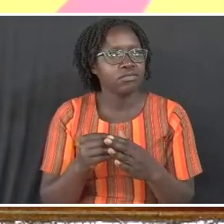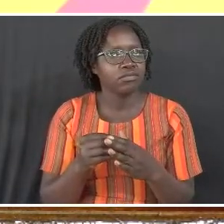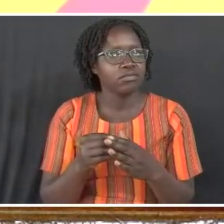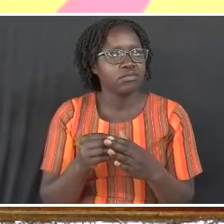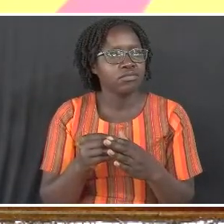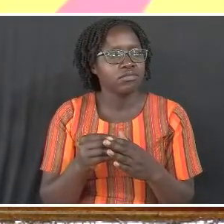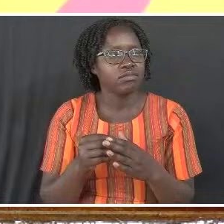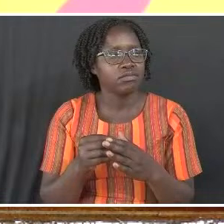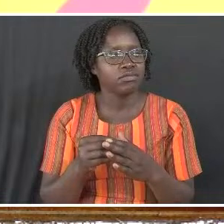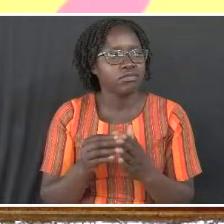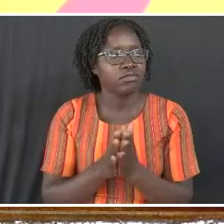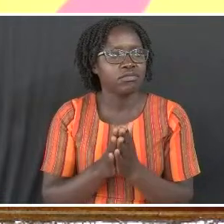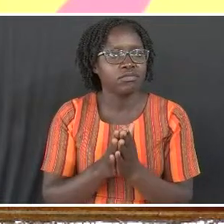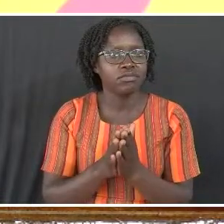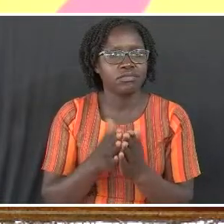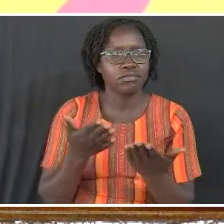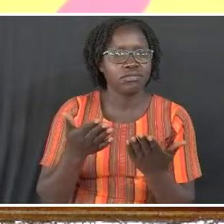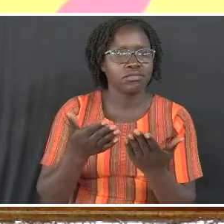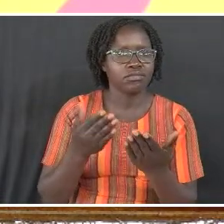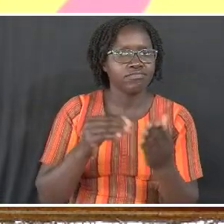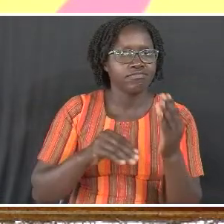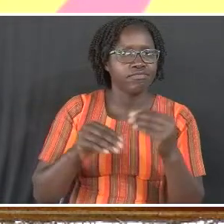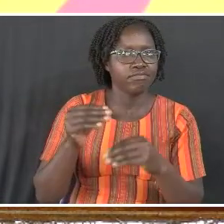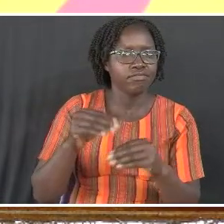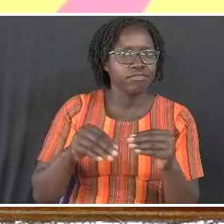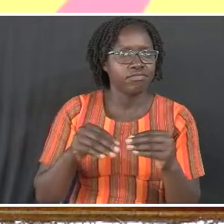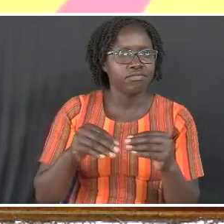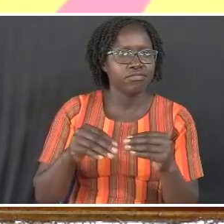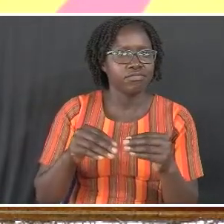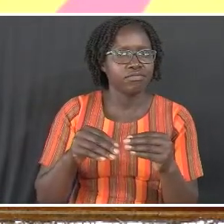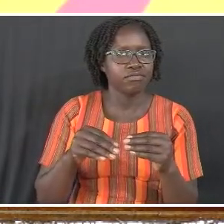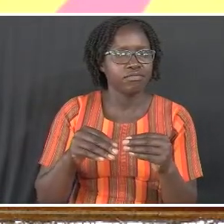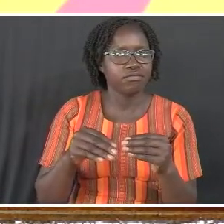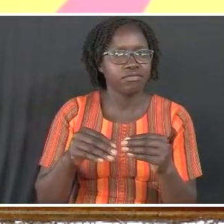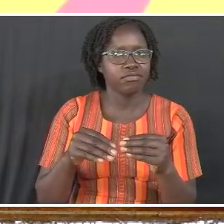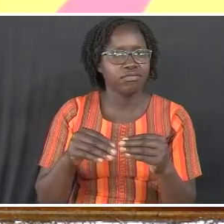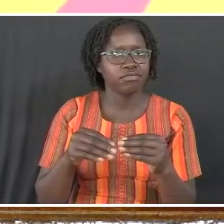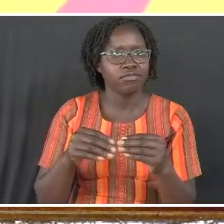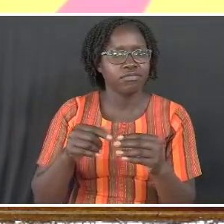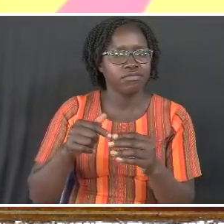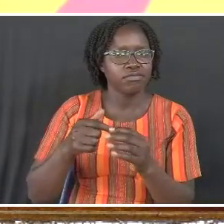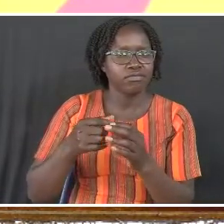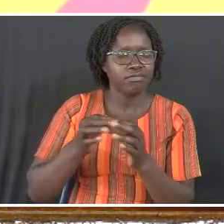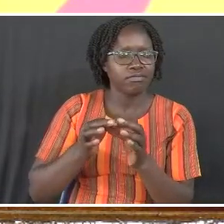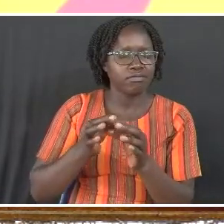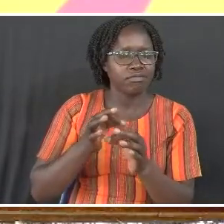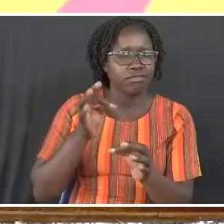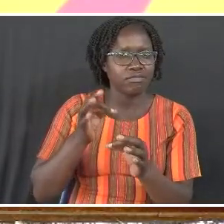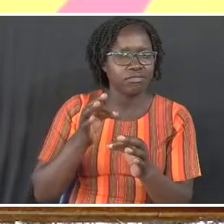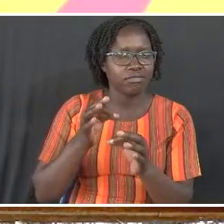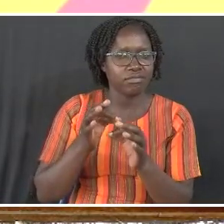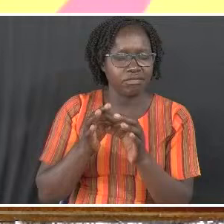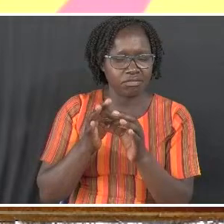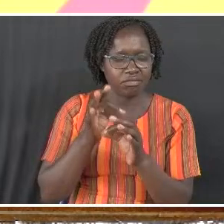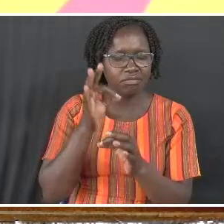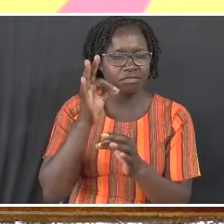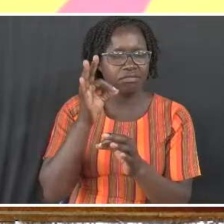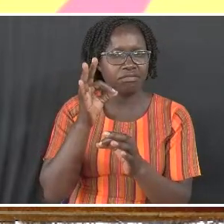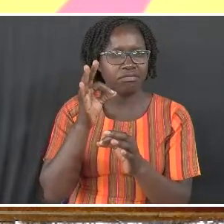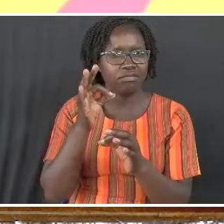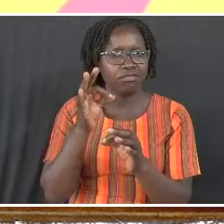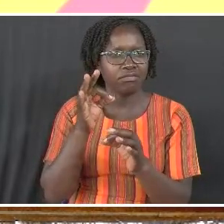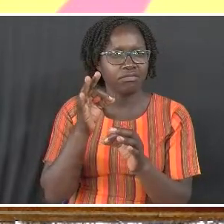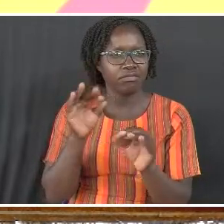have the implants. So what happens with an implant is we drill it's a permanent, it's a form of